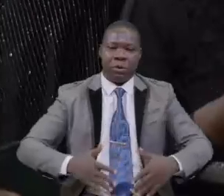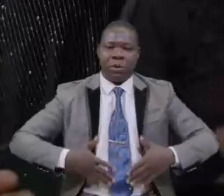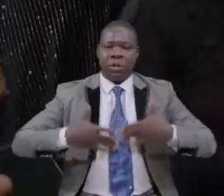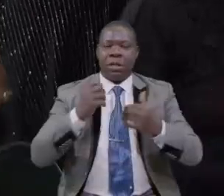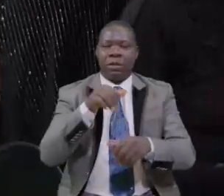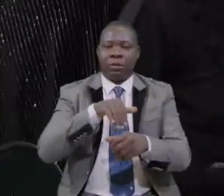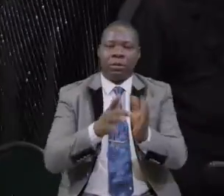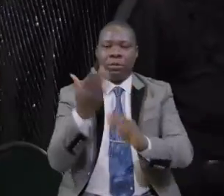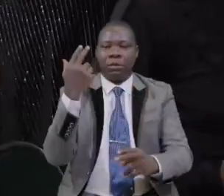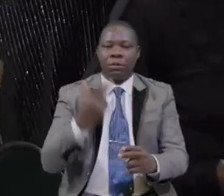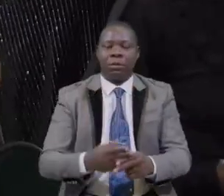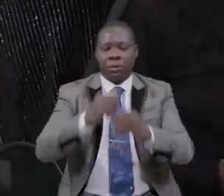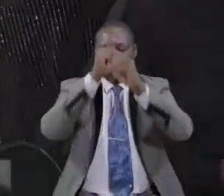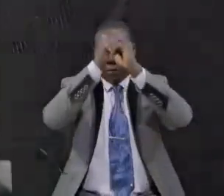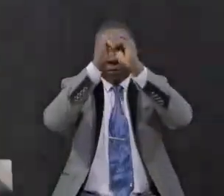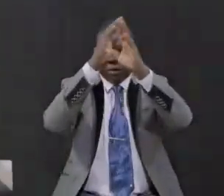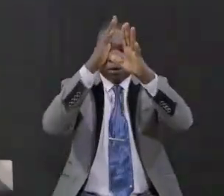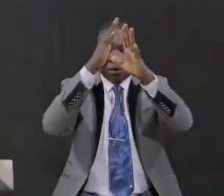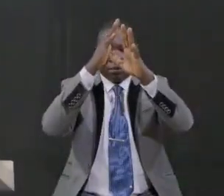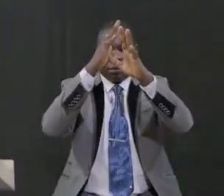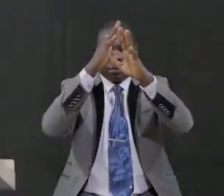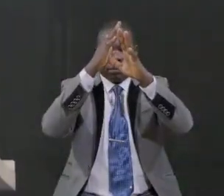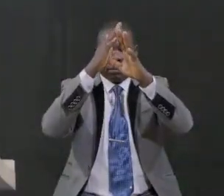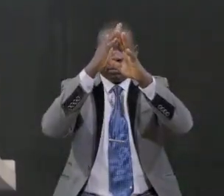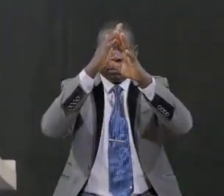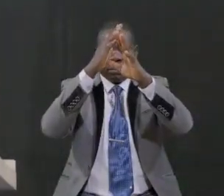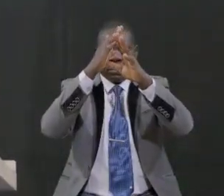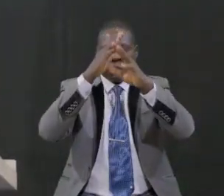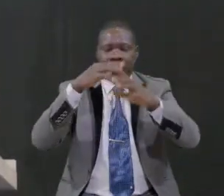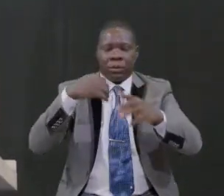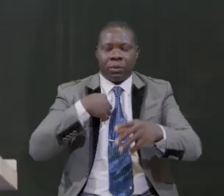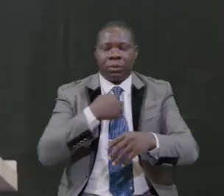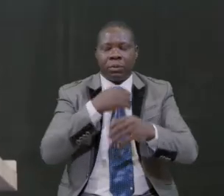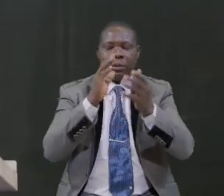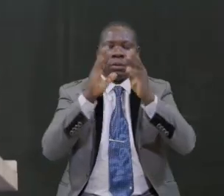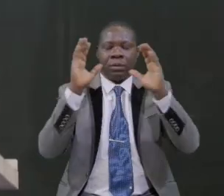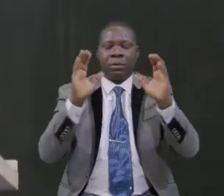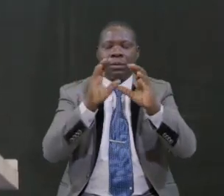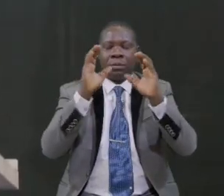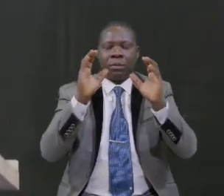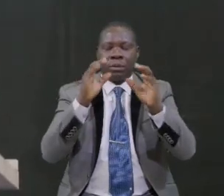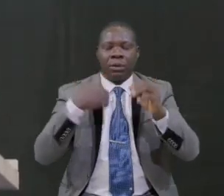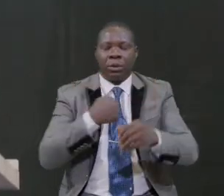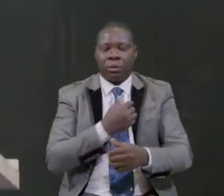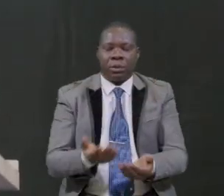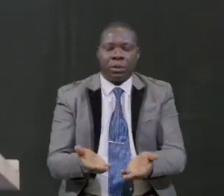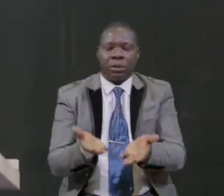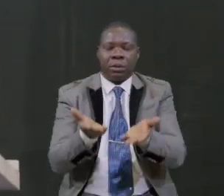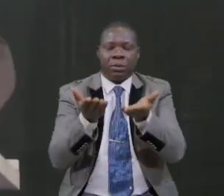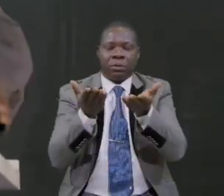Father, we celebrate, and we exalt, we honor